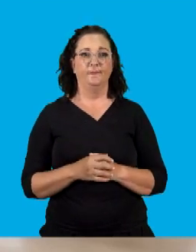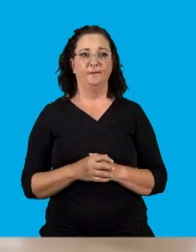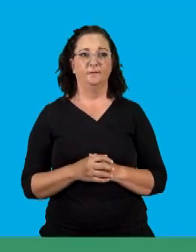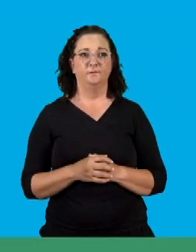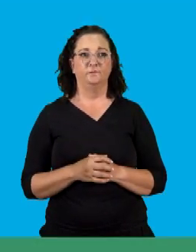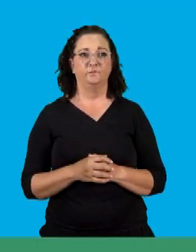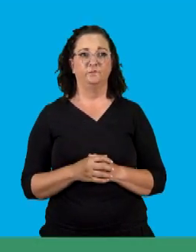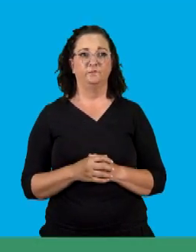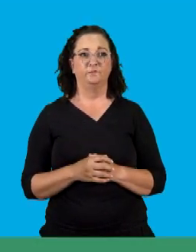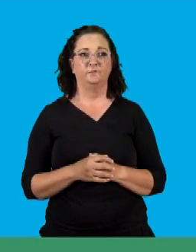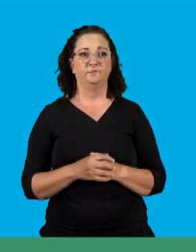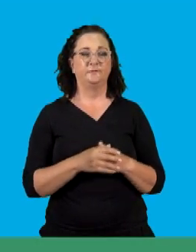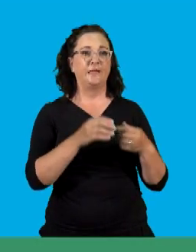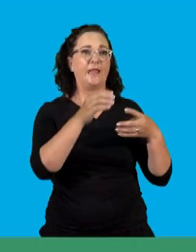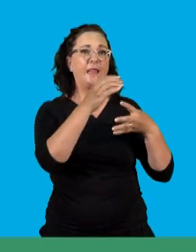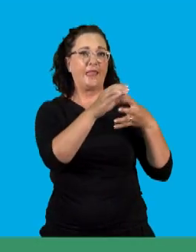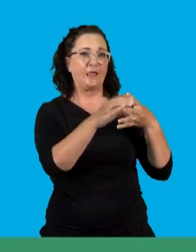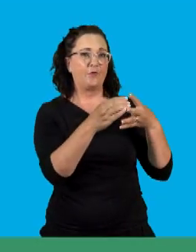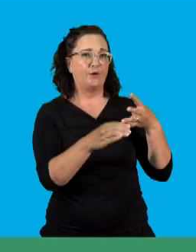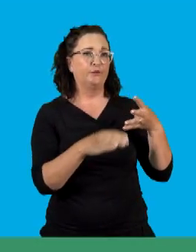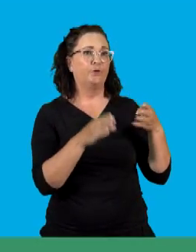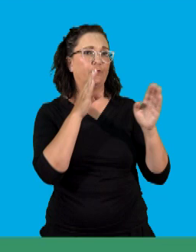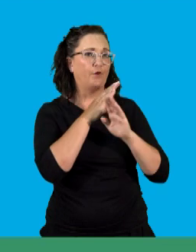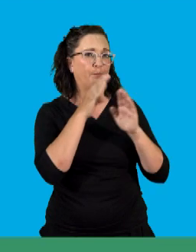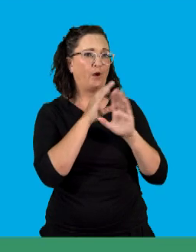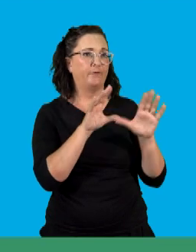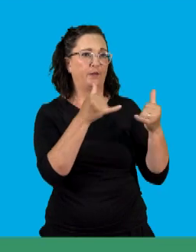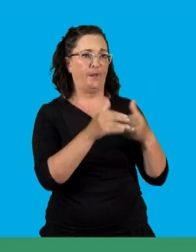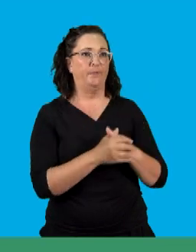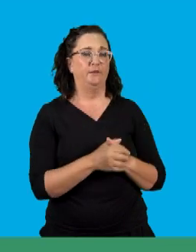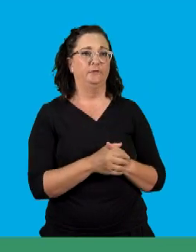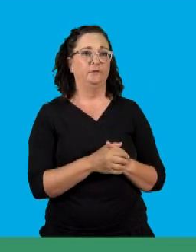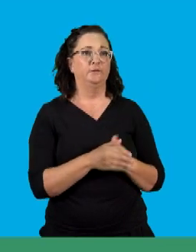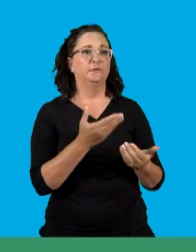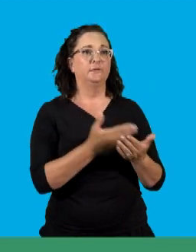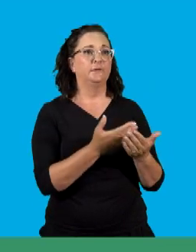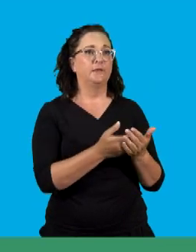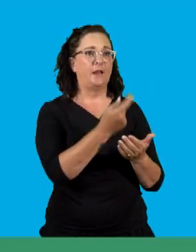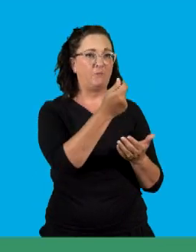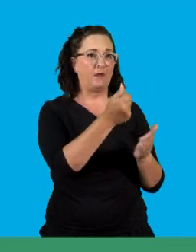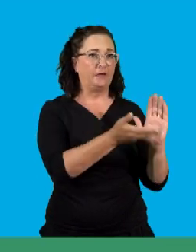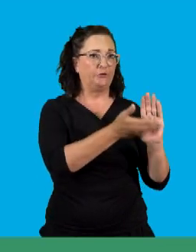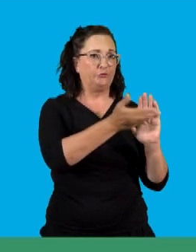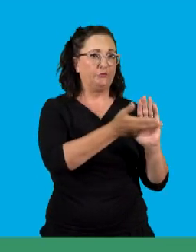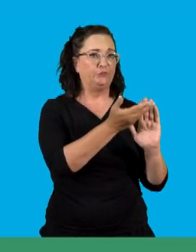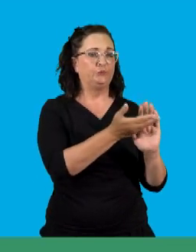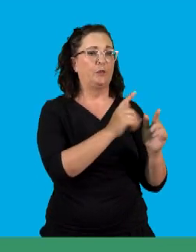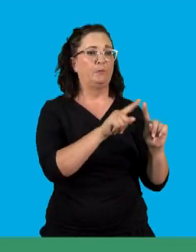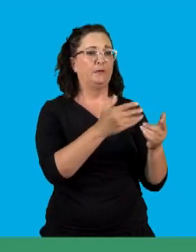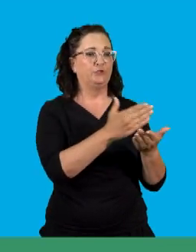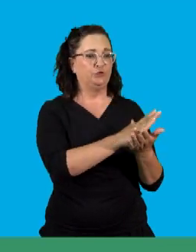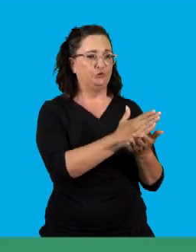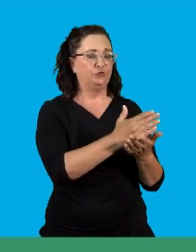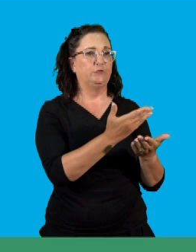Then let us look at the characteristics of a private company. It raises capital by issuing shares privately to